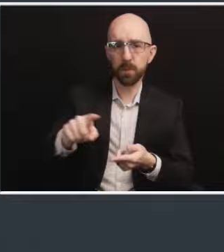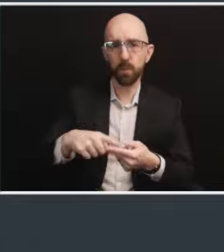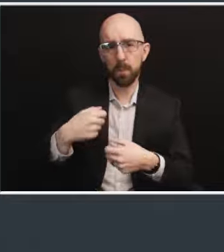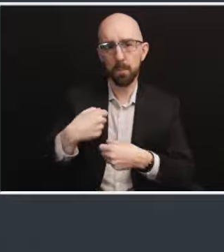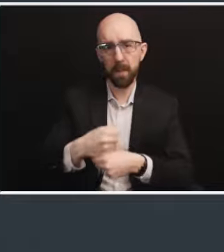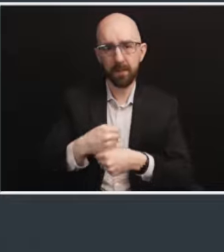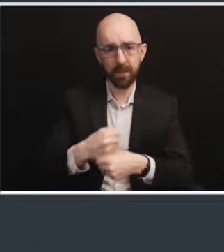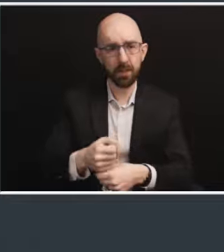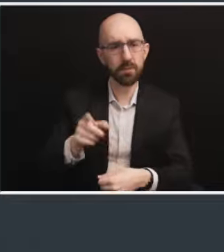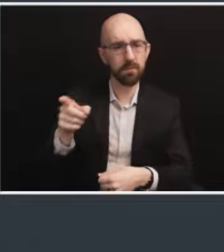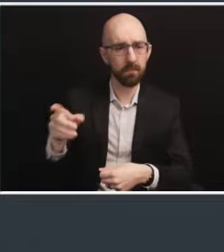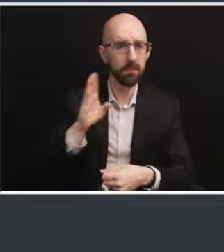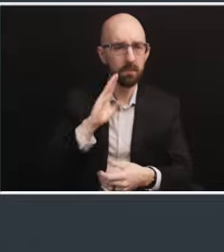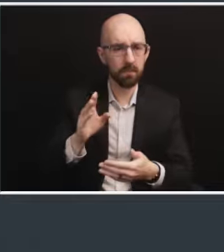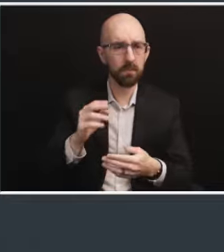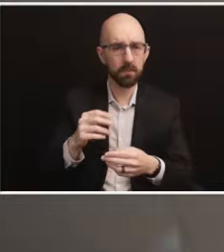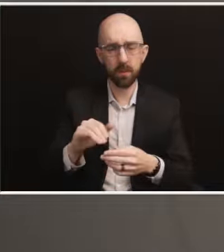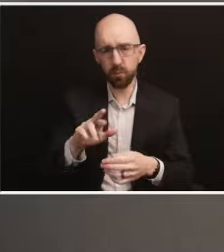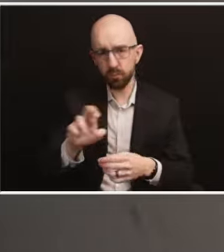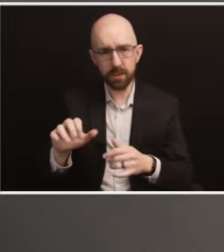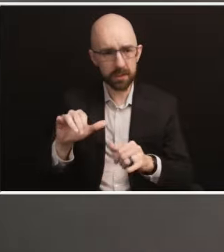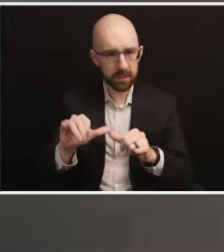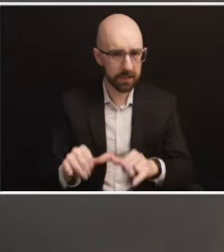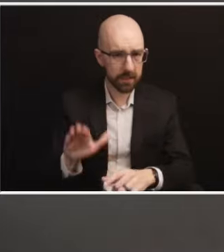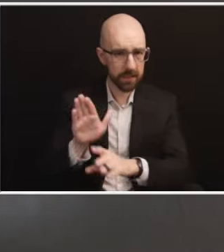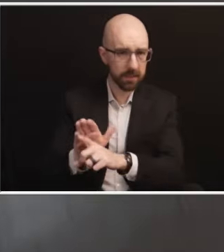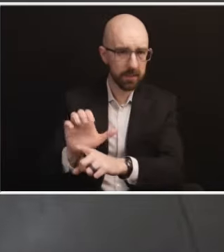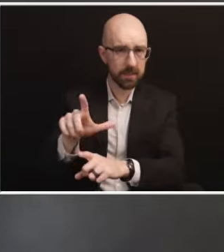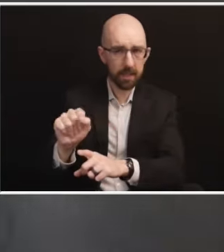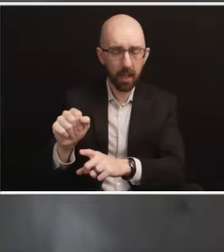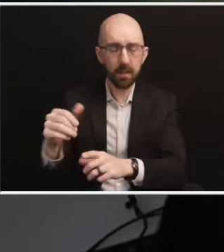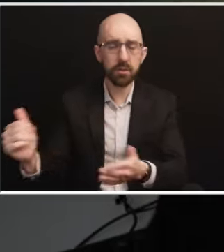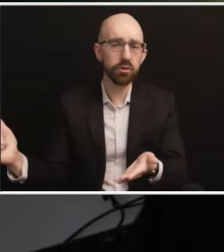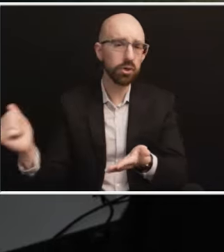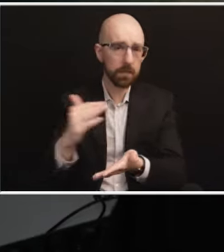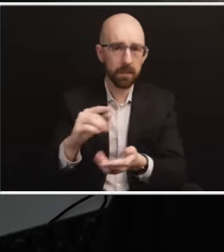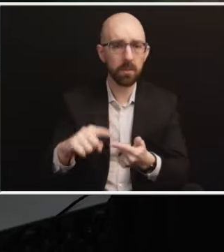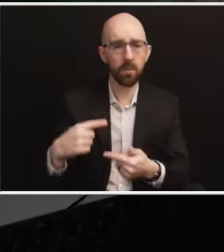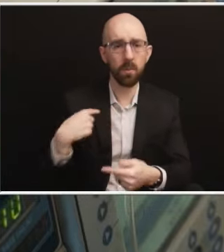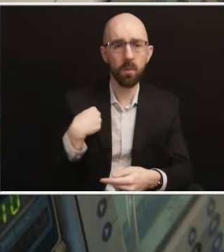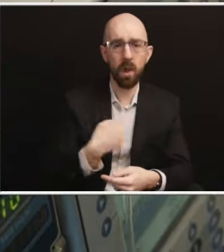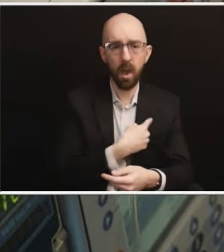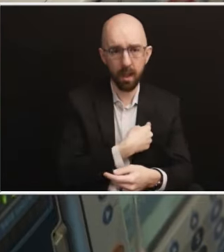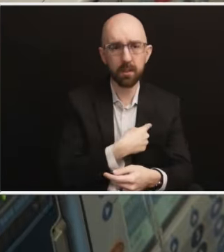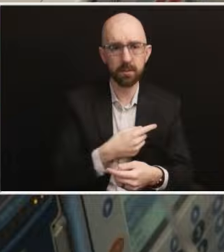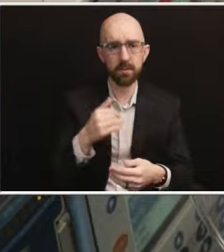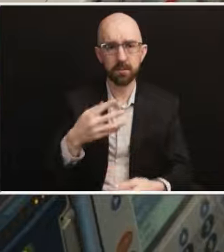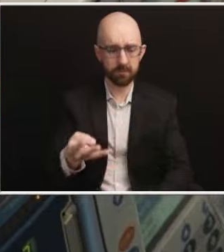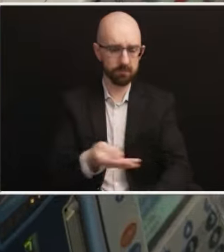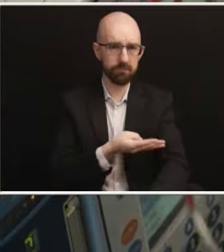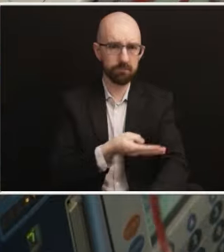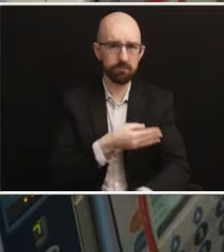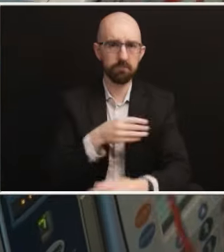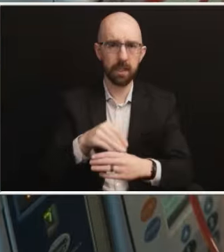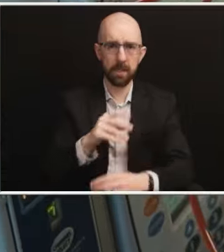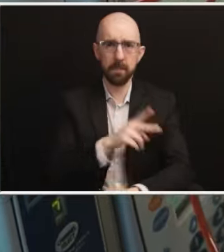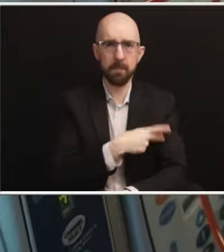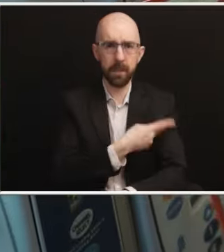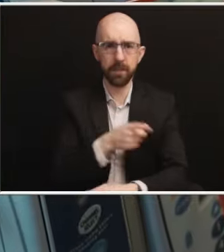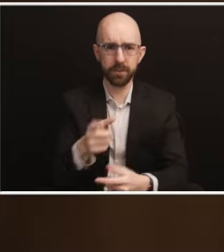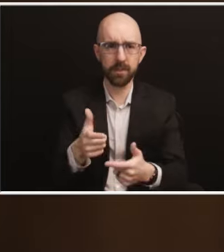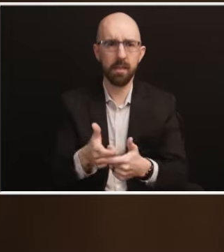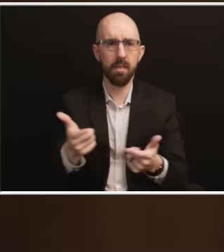takes and re-engineers the patient's own cells and then ships it back to us to reinfuse into the patient. There is a significant amount of